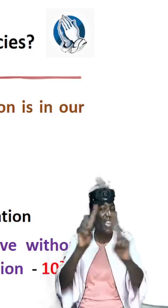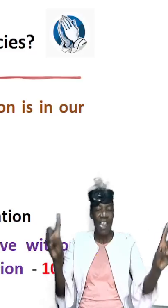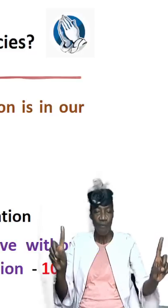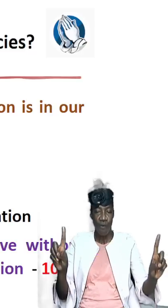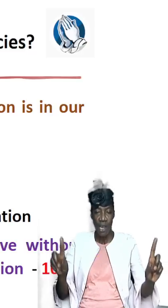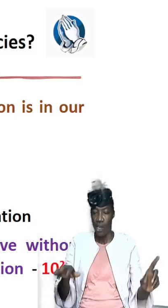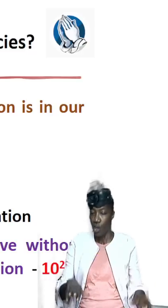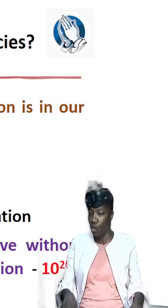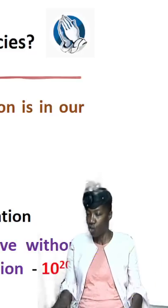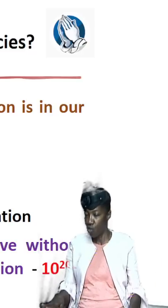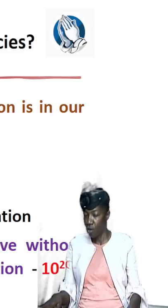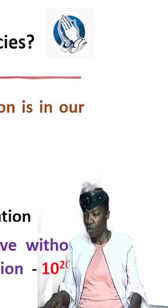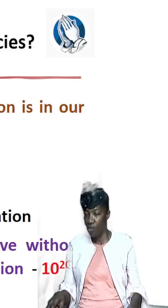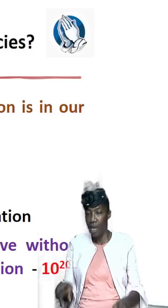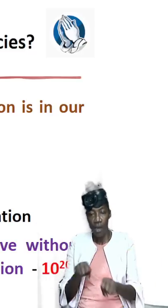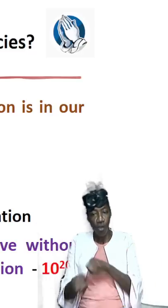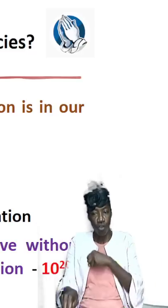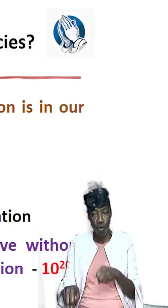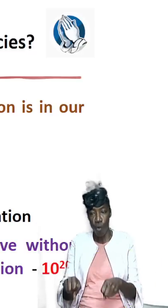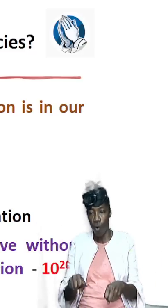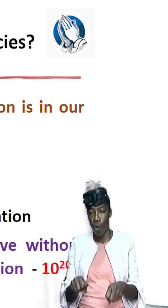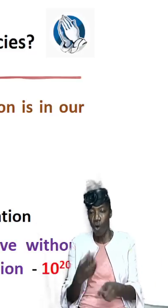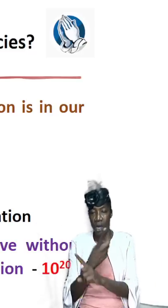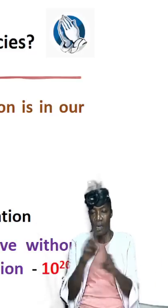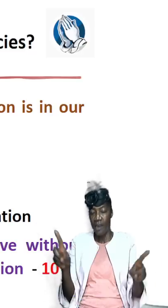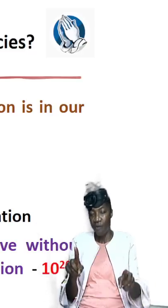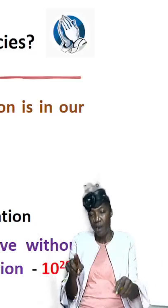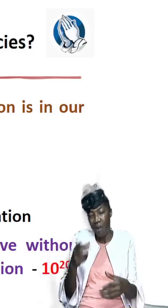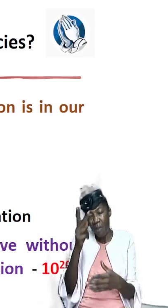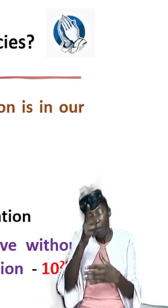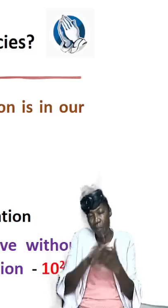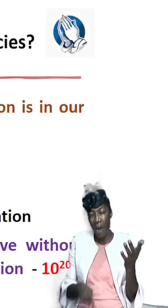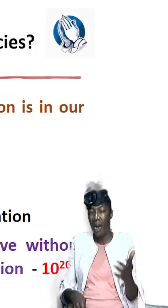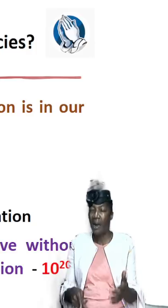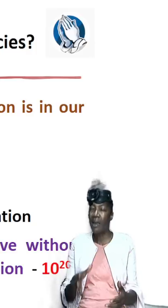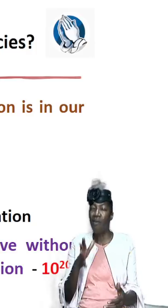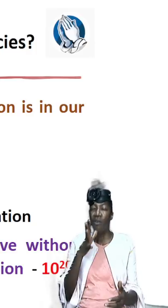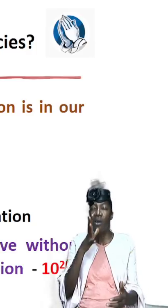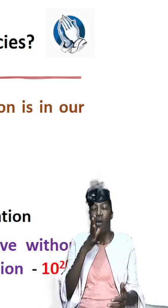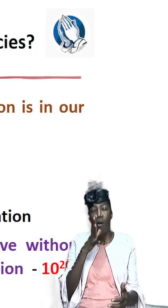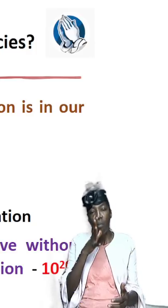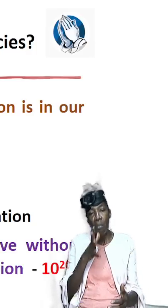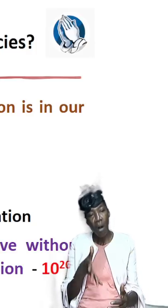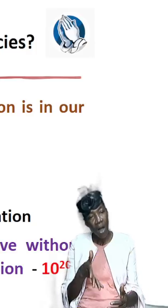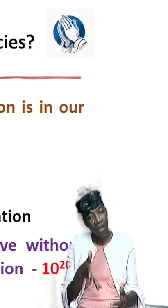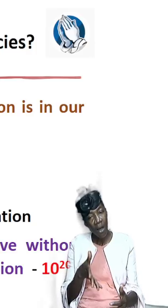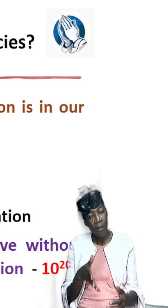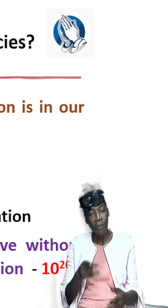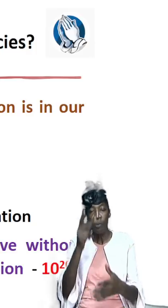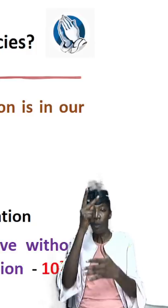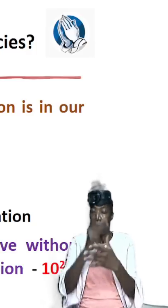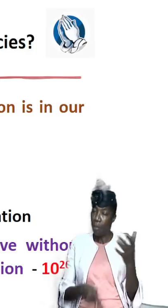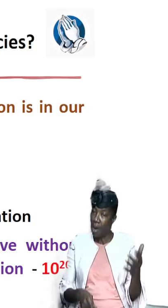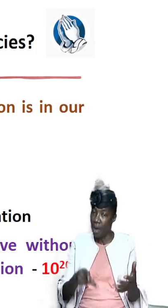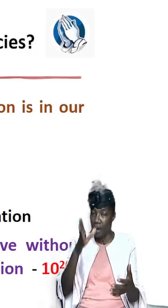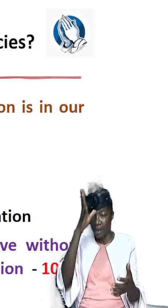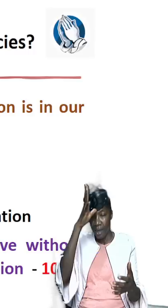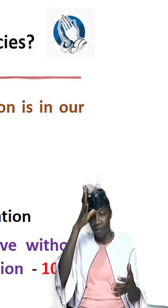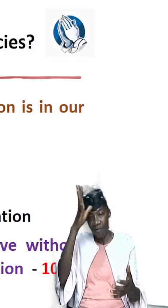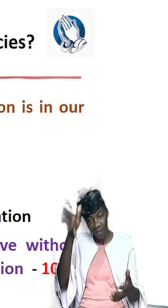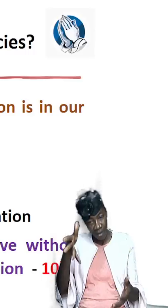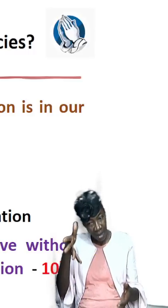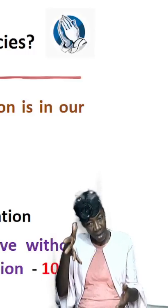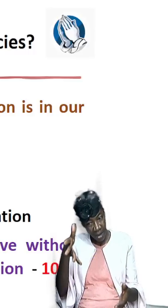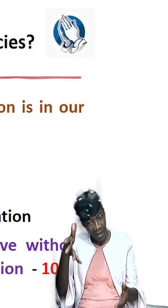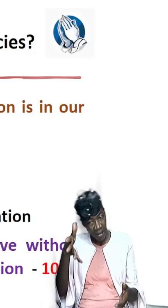be so different. They could have part of mommy, part of daddy, most of mommy, most of daddy, little bit